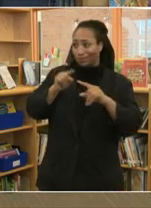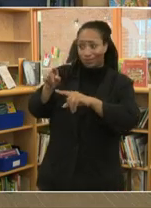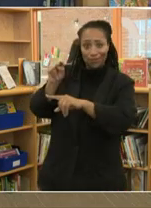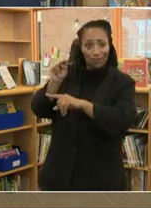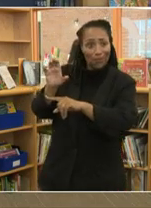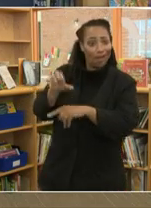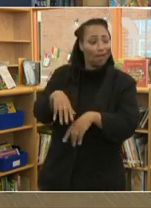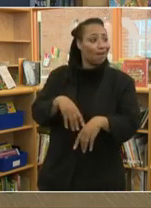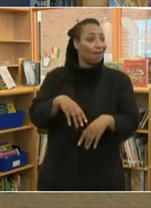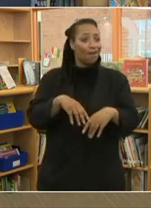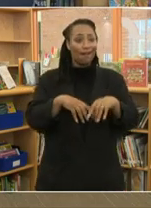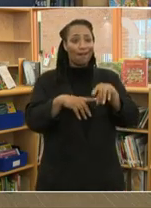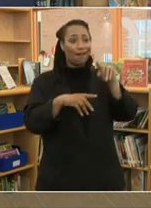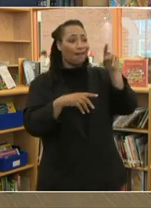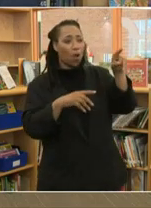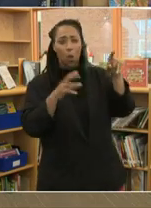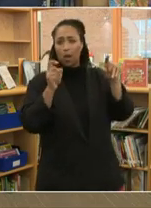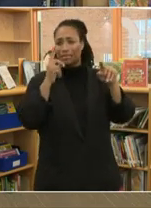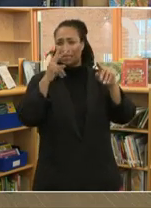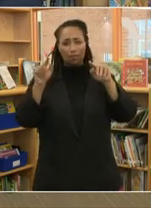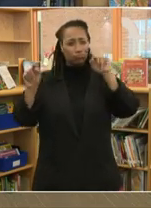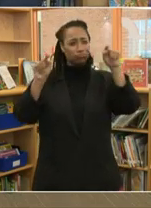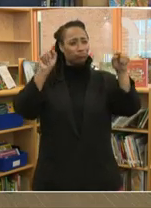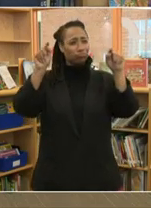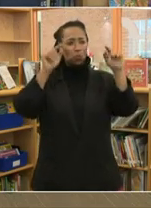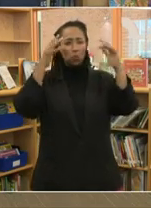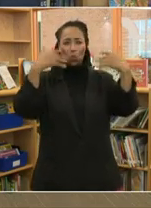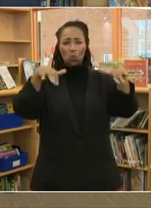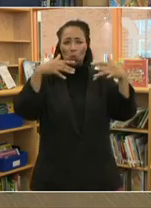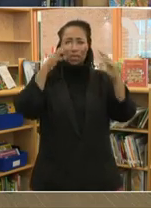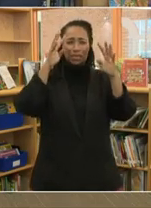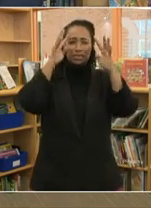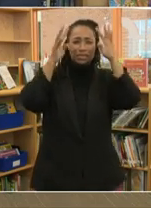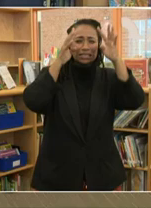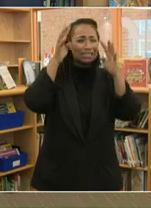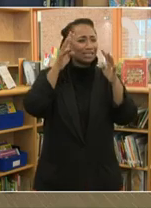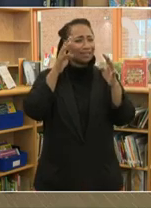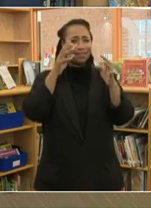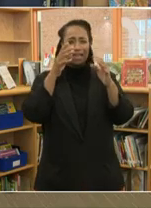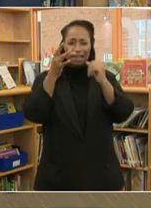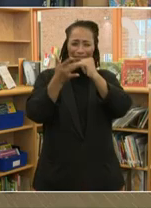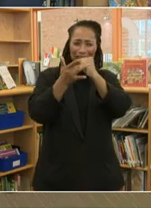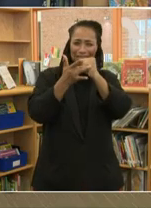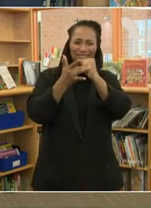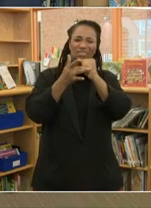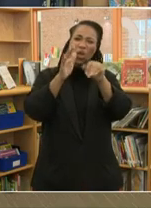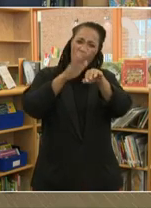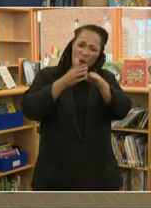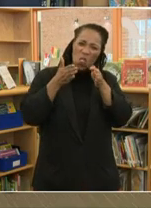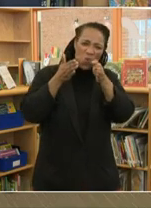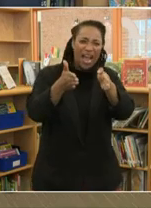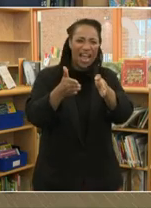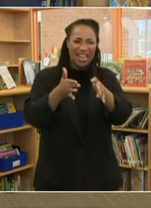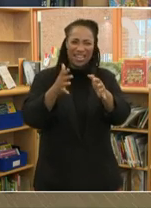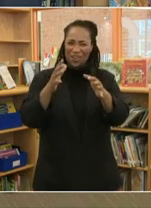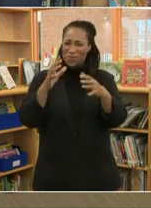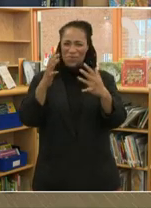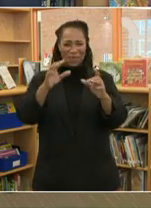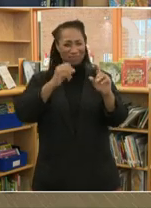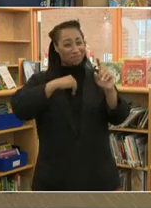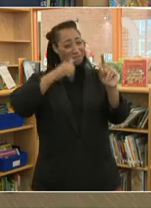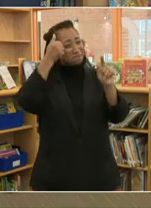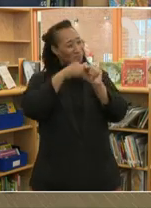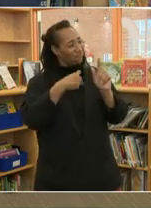our way of taking tech on the road. We already received a lovely invitation from Governor Polis from the state of Colorado, who wants to be the first one to host